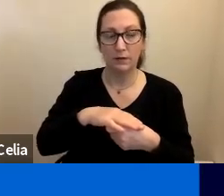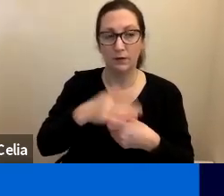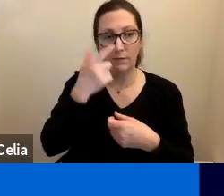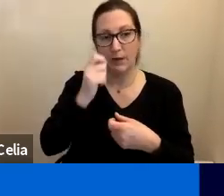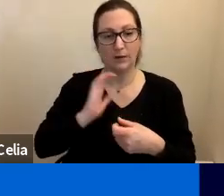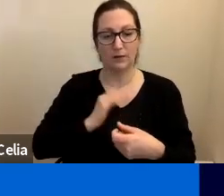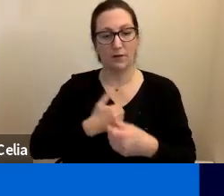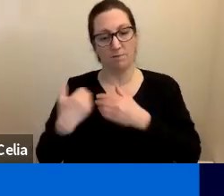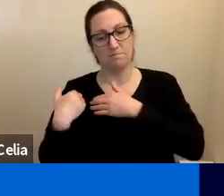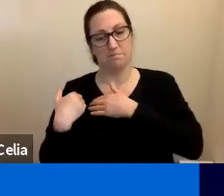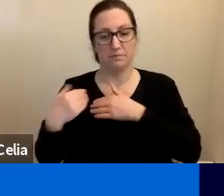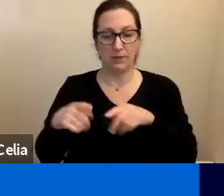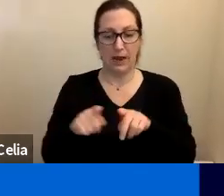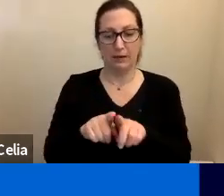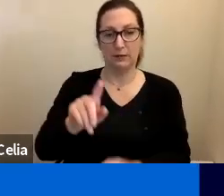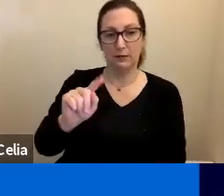task force.